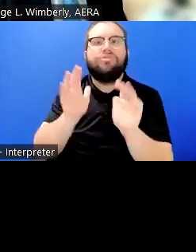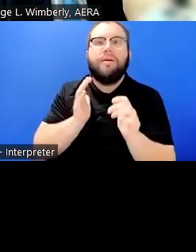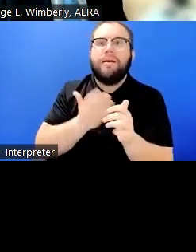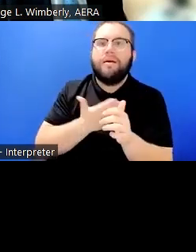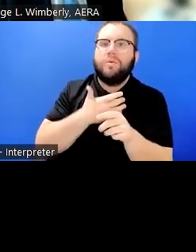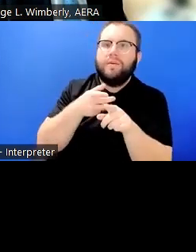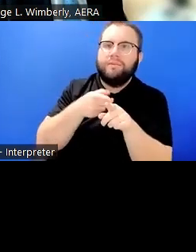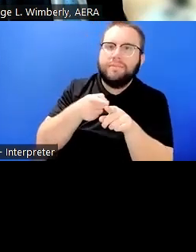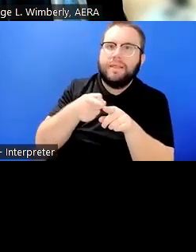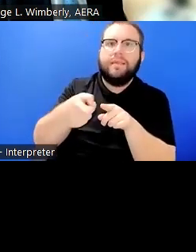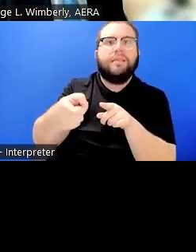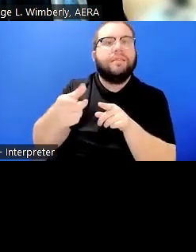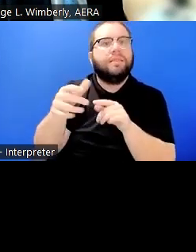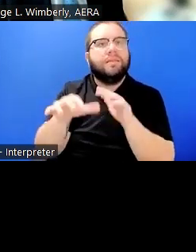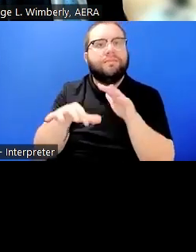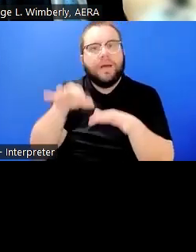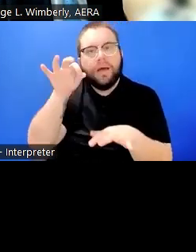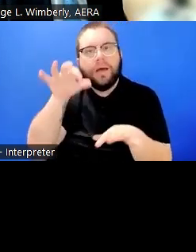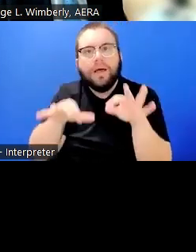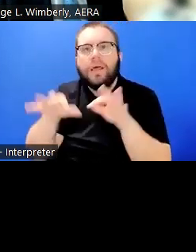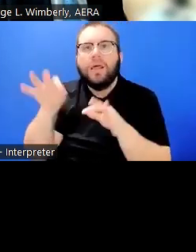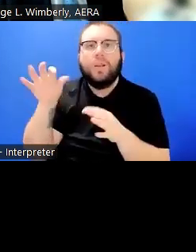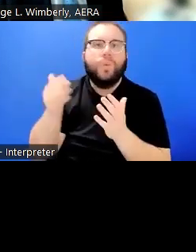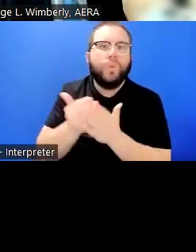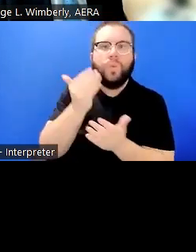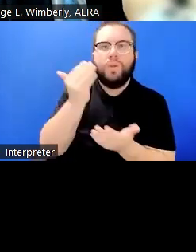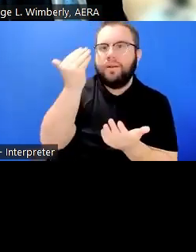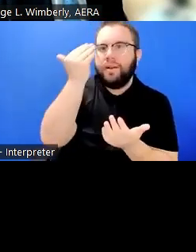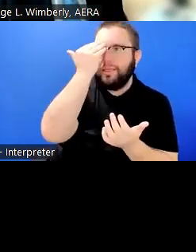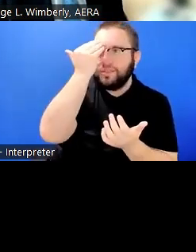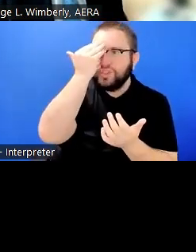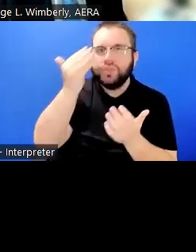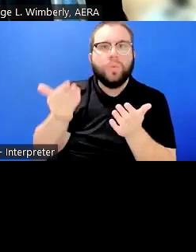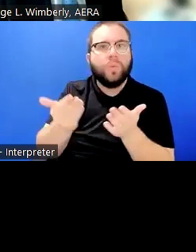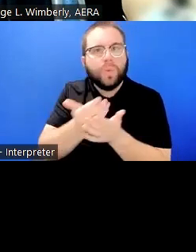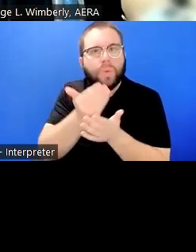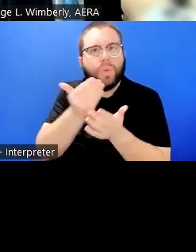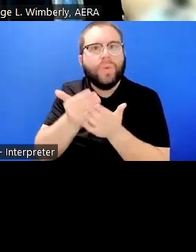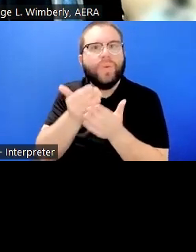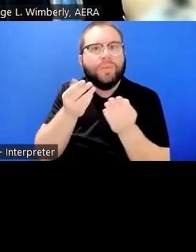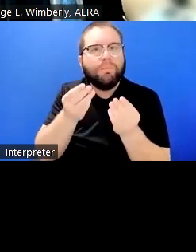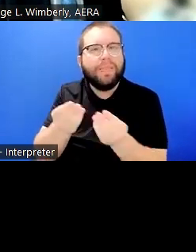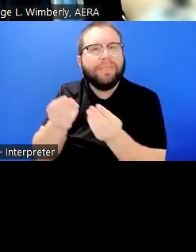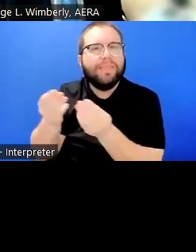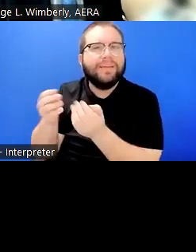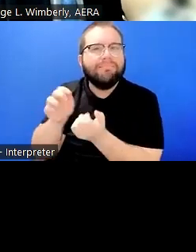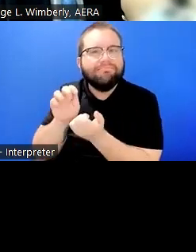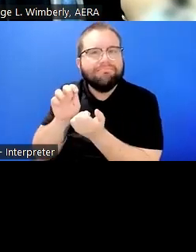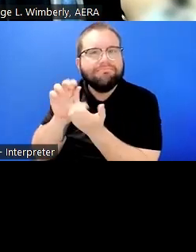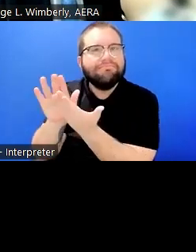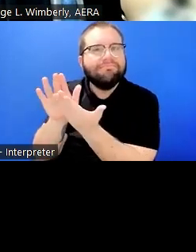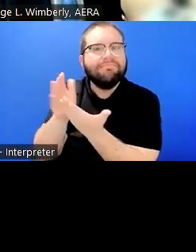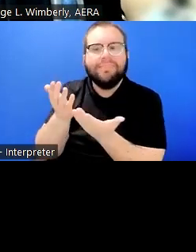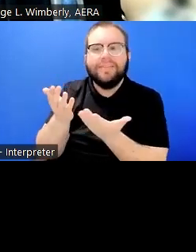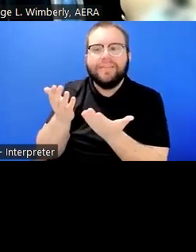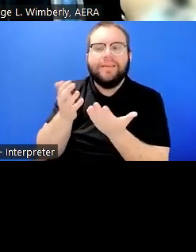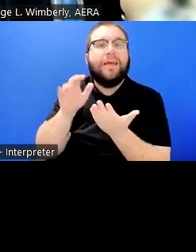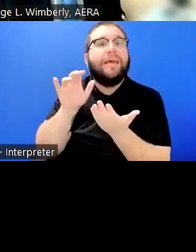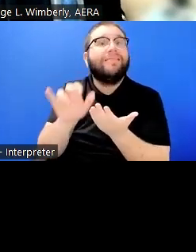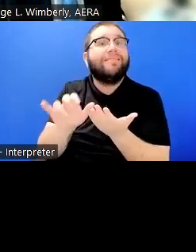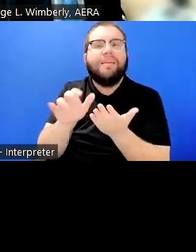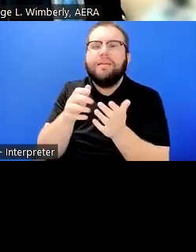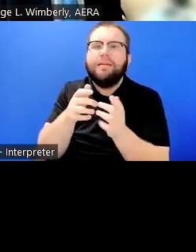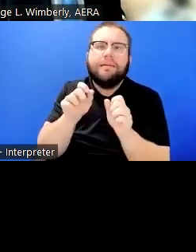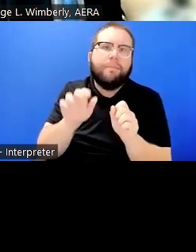knowledge and using methods, or that could become from a rigorous use of methods,